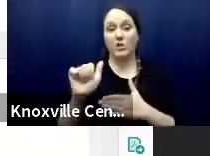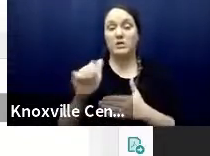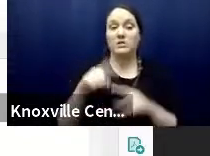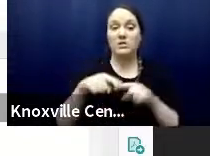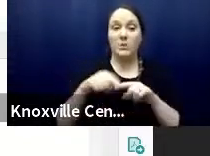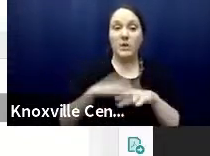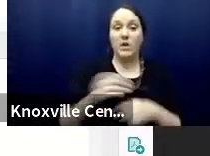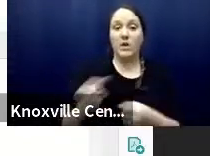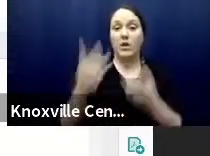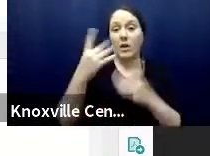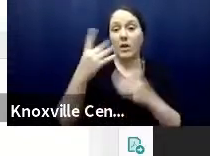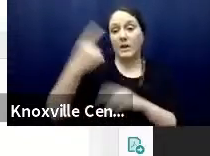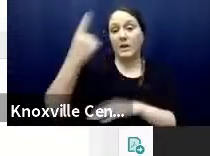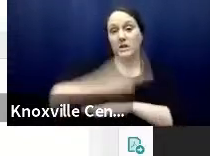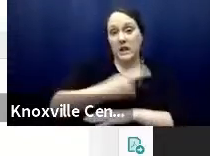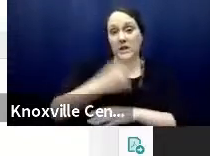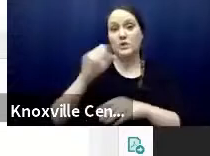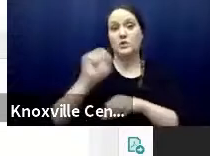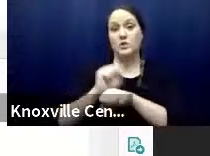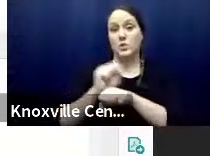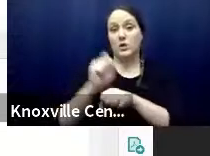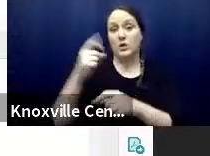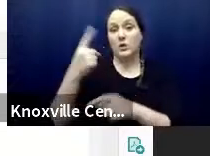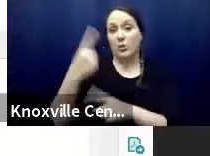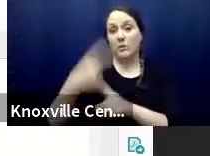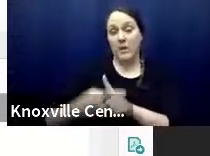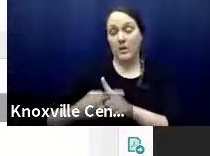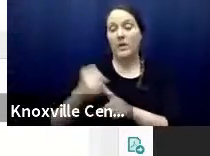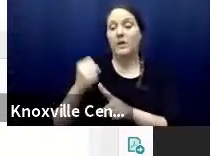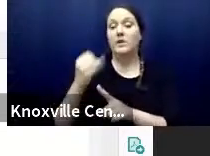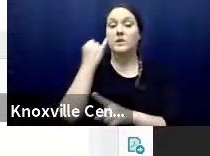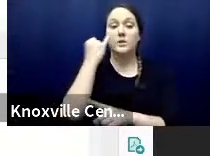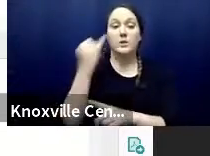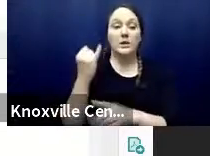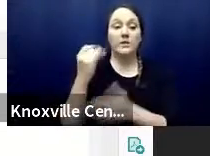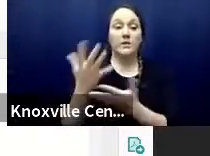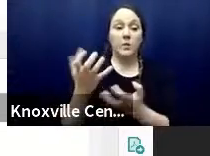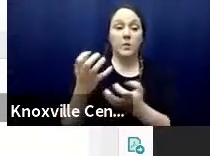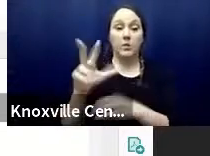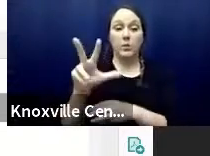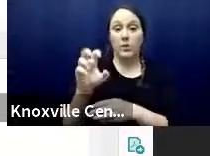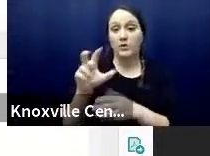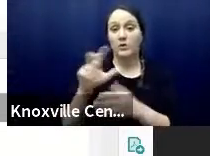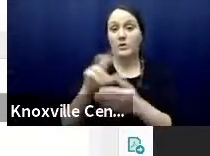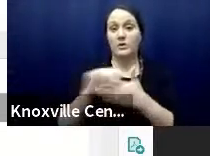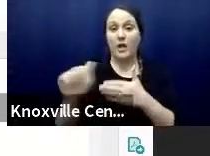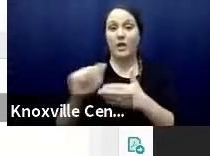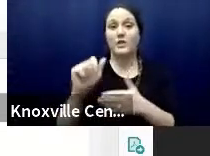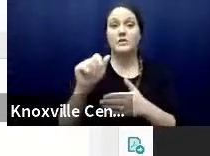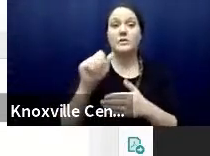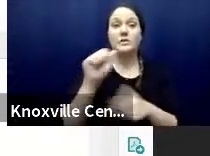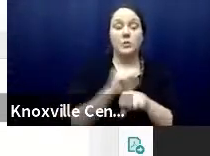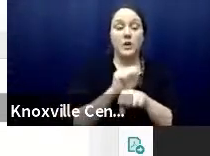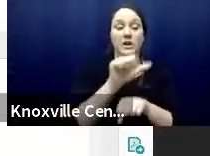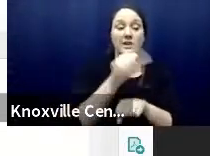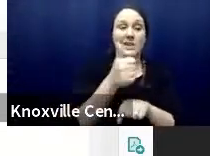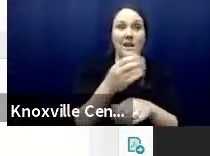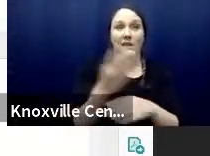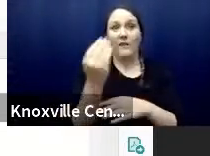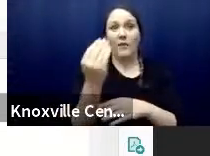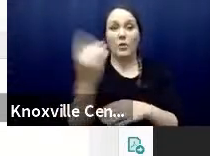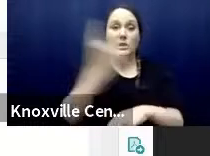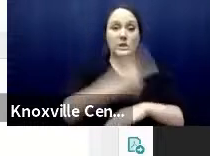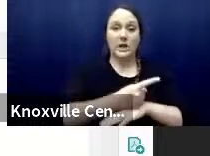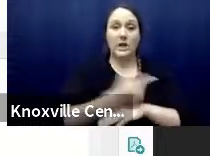days you work per month. And so if you want $300, you have to work 10 to 14 days. And if you